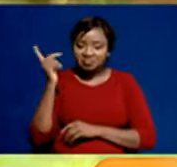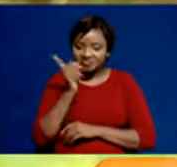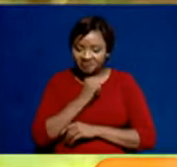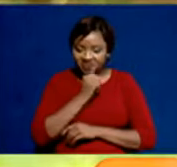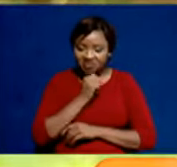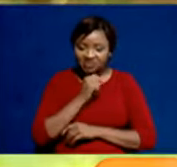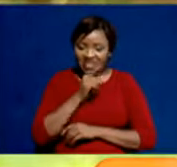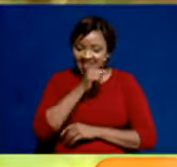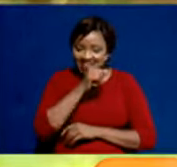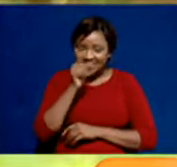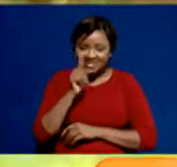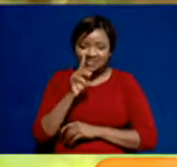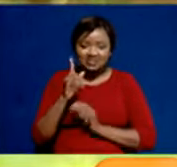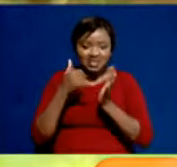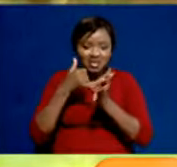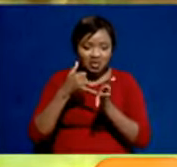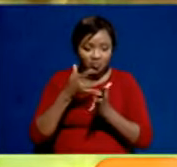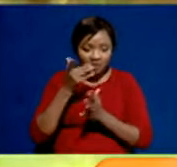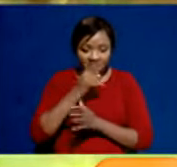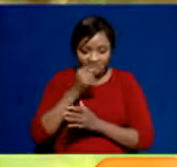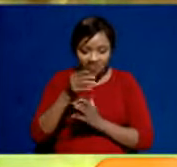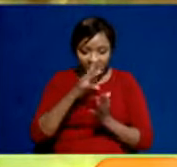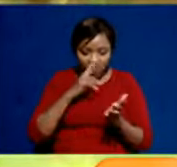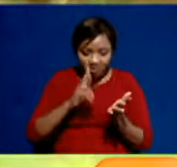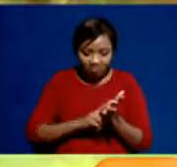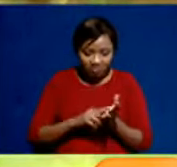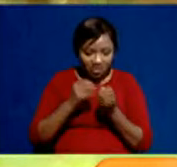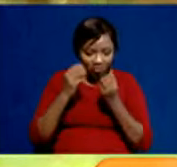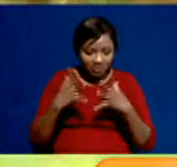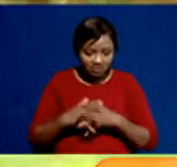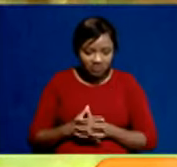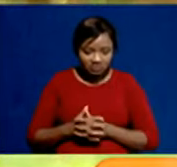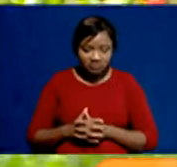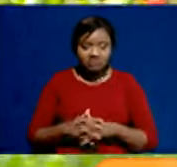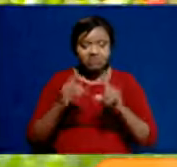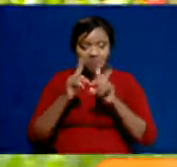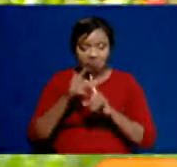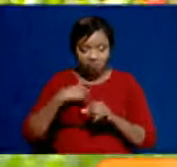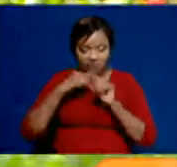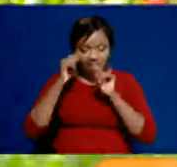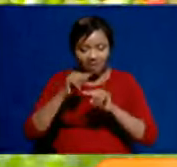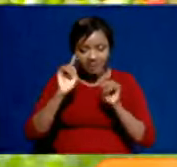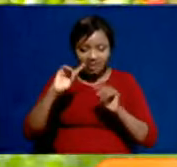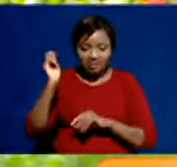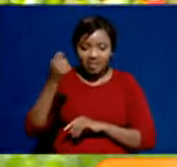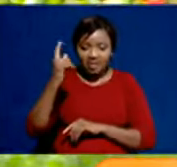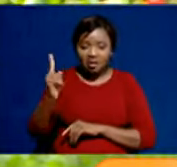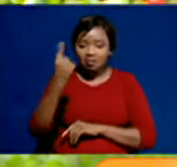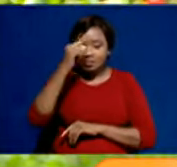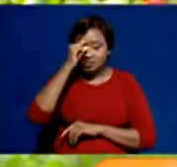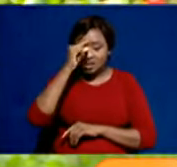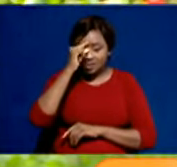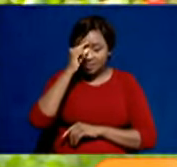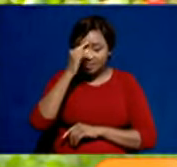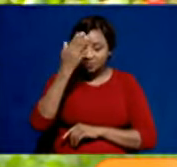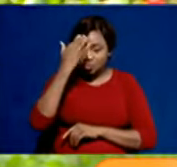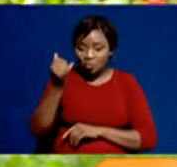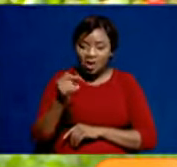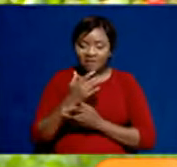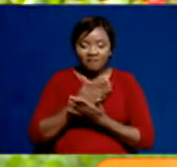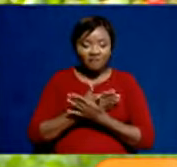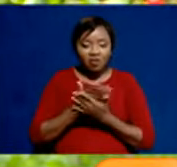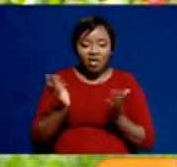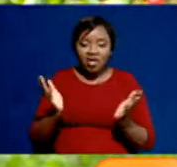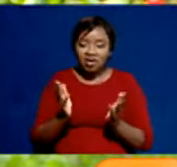has been included in the report. And I blame the Kenya Kwanza government for any or